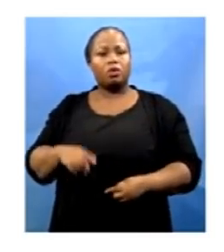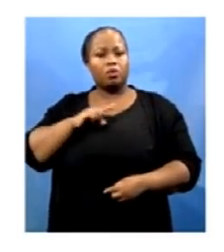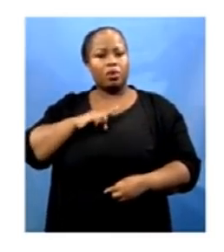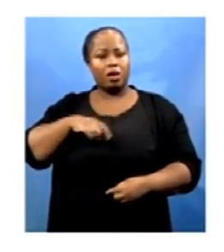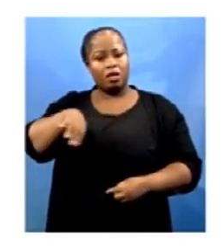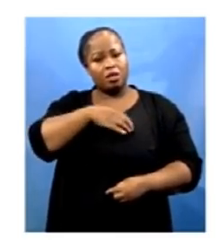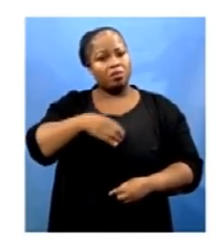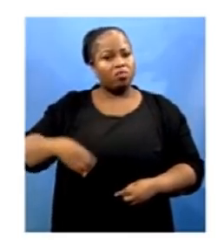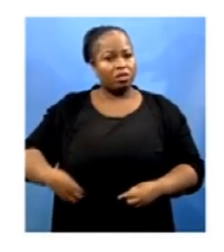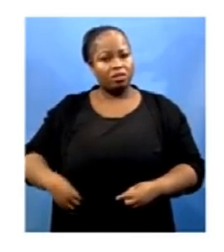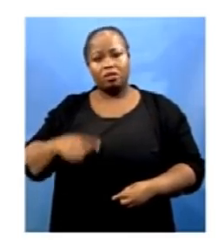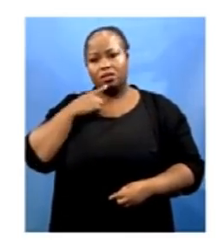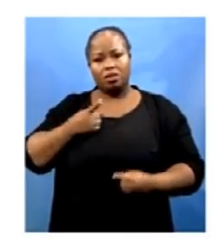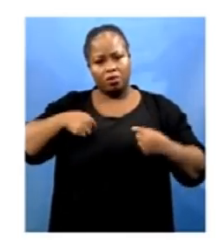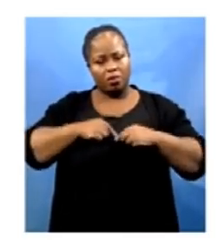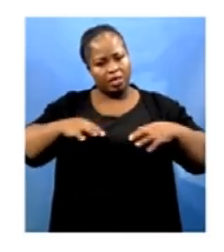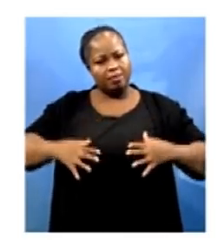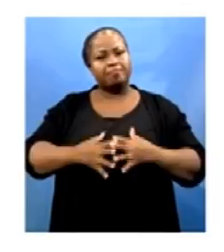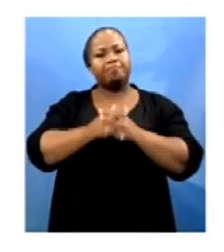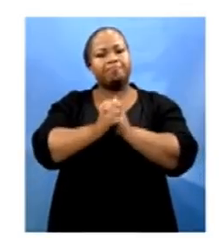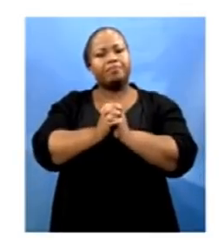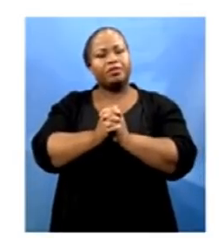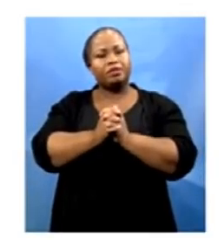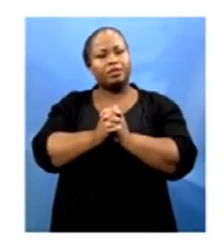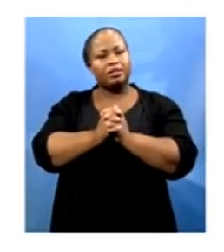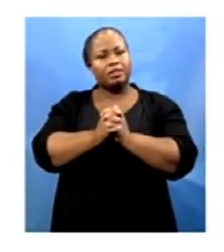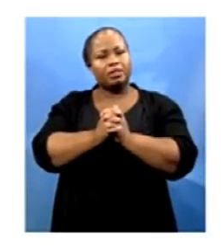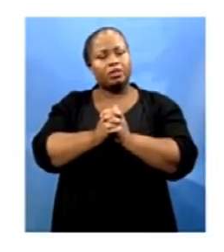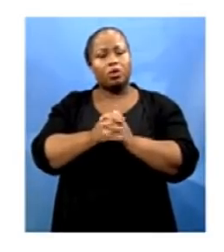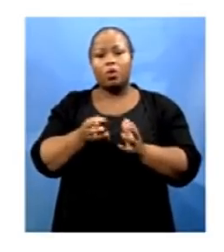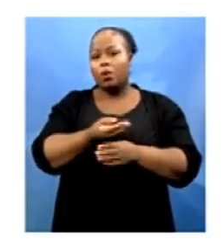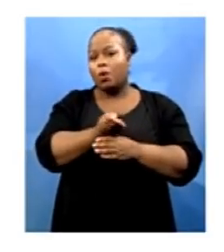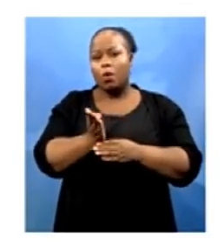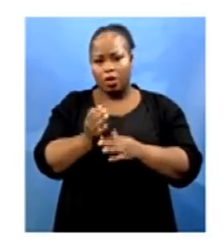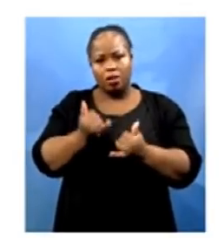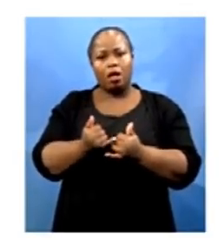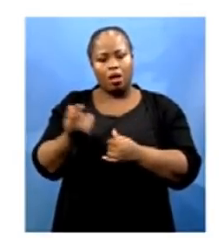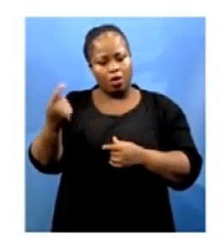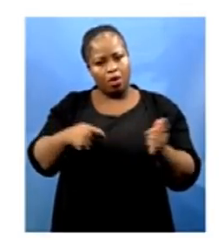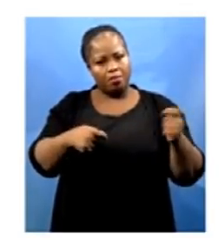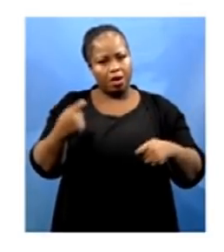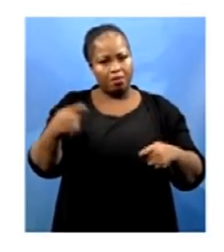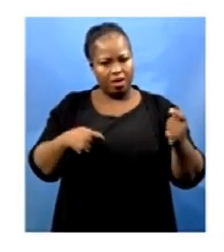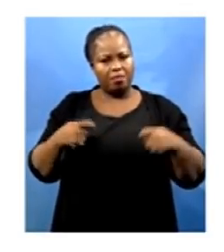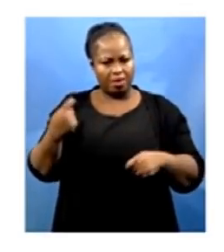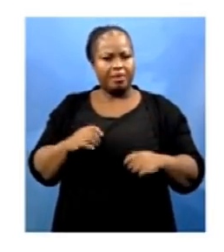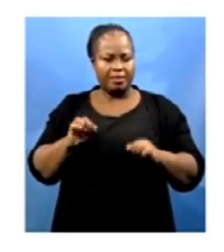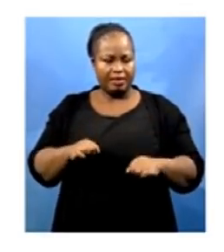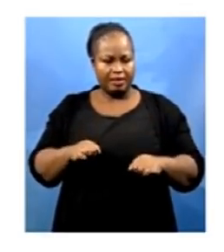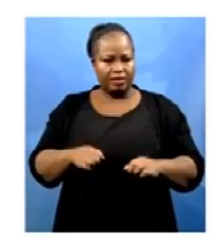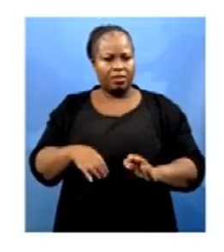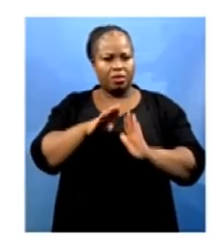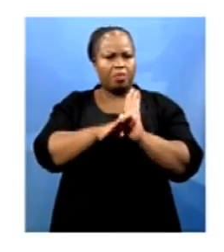to the pandemic. Everyone is getting involved. Our fundraising program has reached out to a wide array